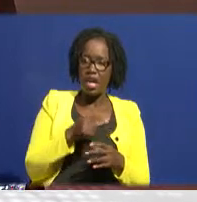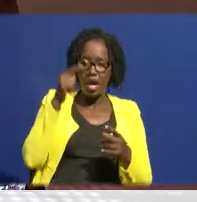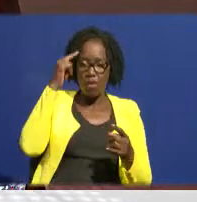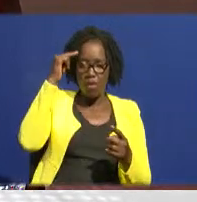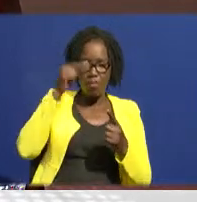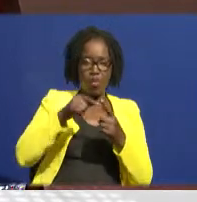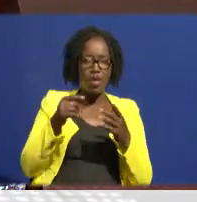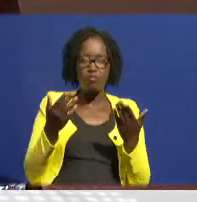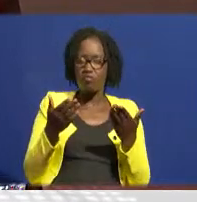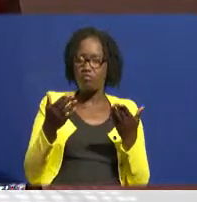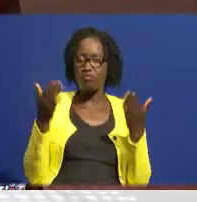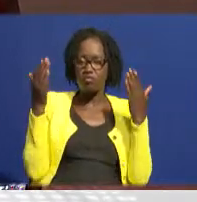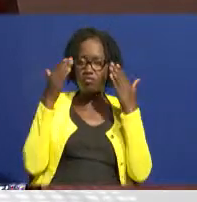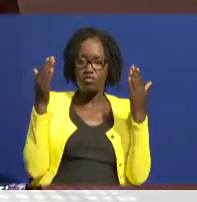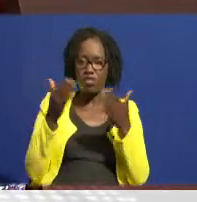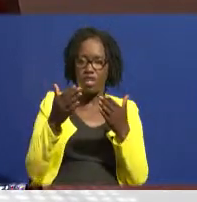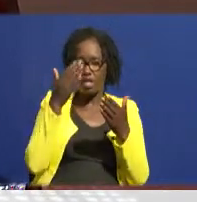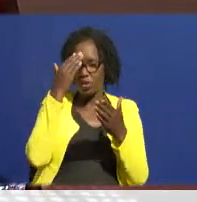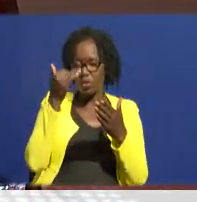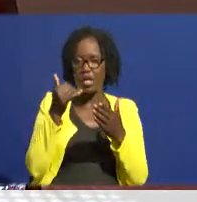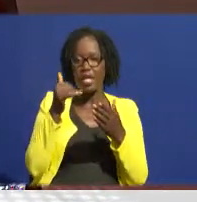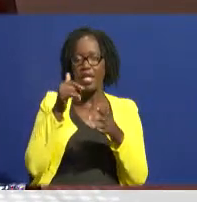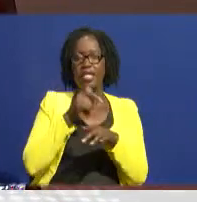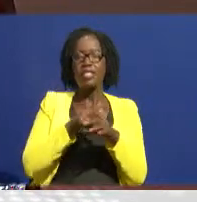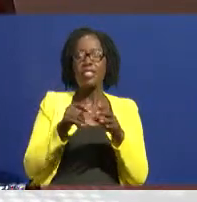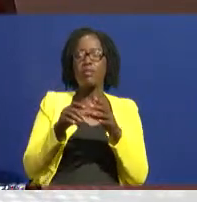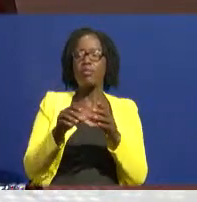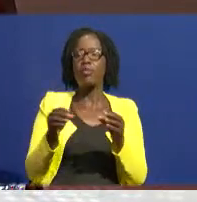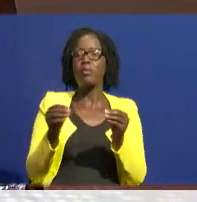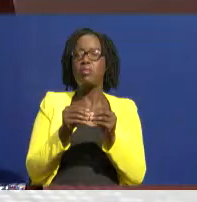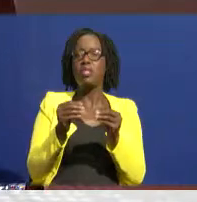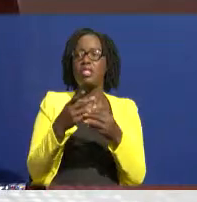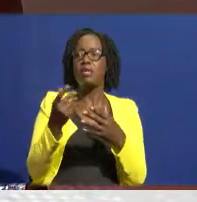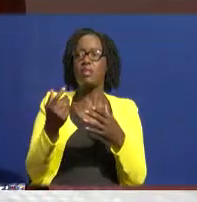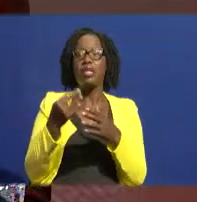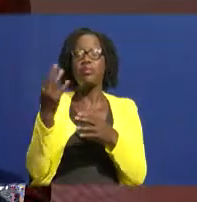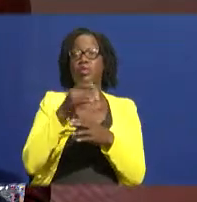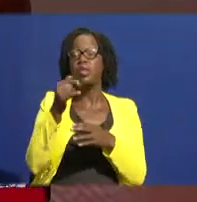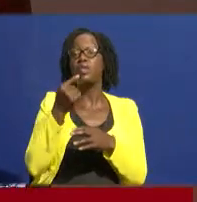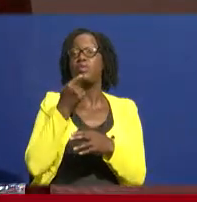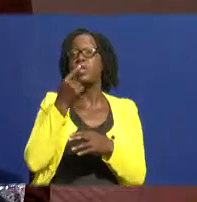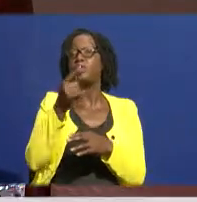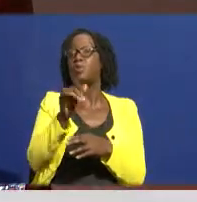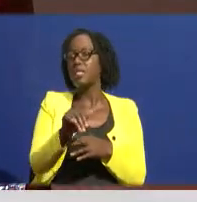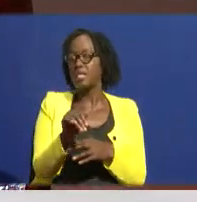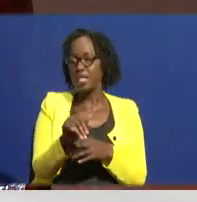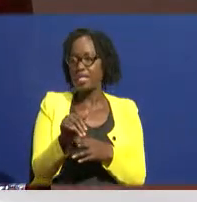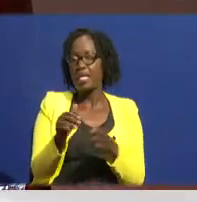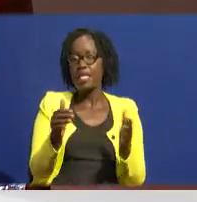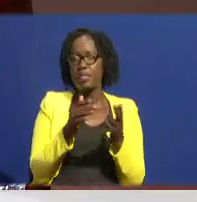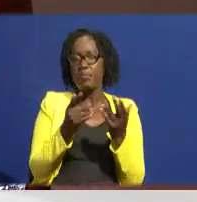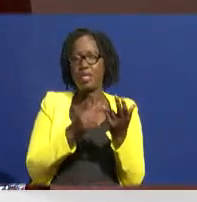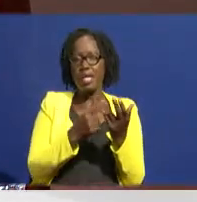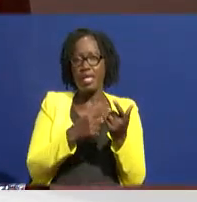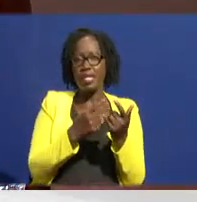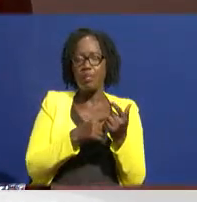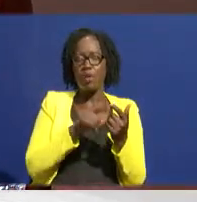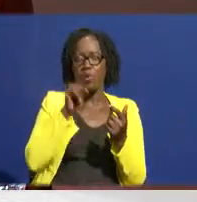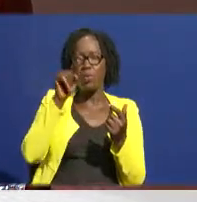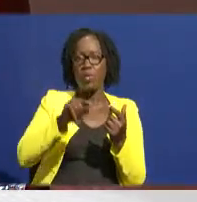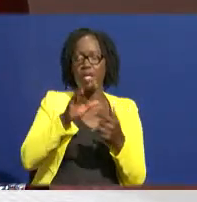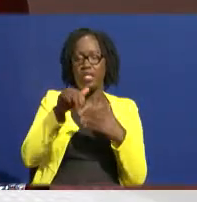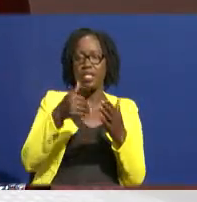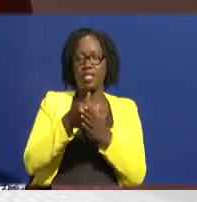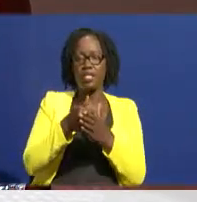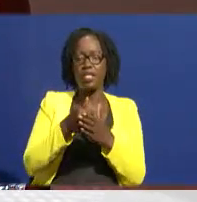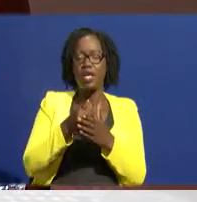focus, because once we make the student a minister to their fellow students, we are sure that the bigger number that we are not able to reach will be